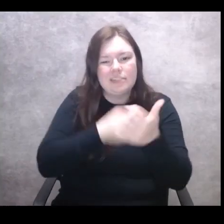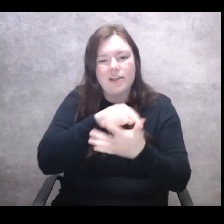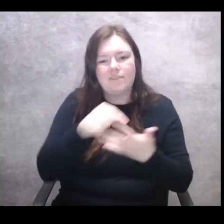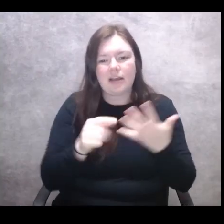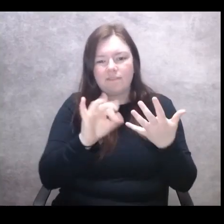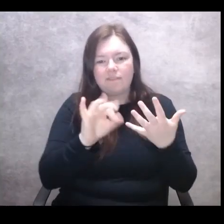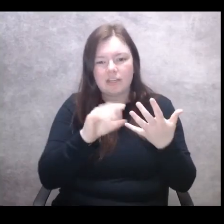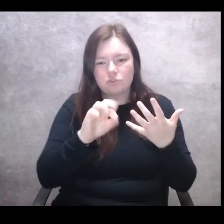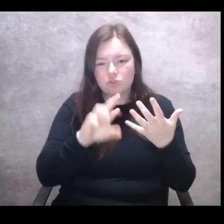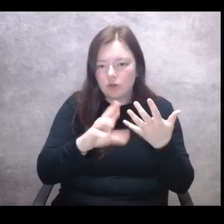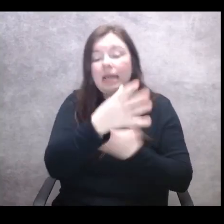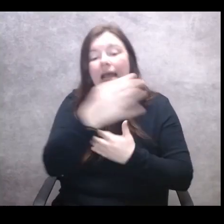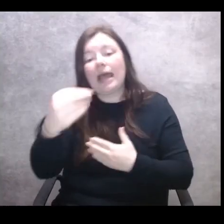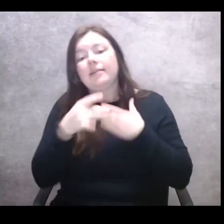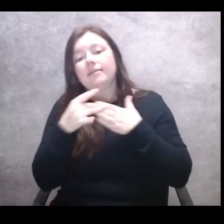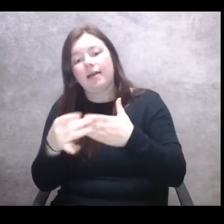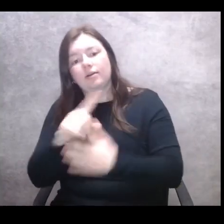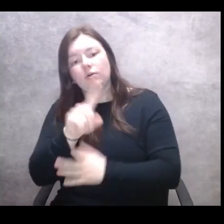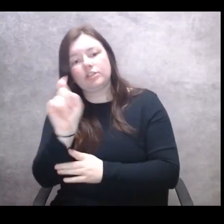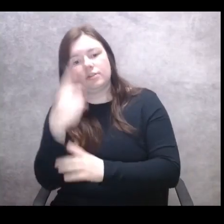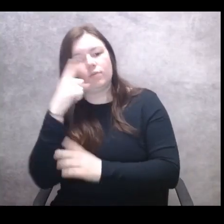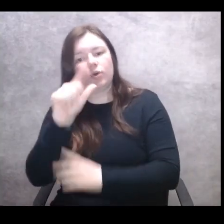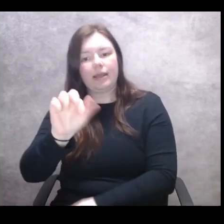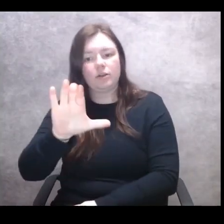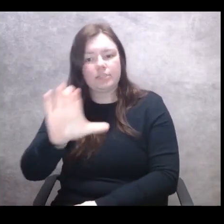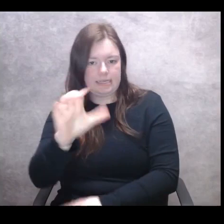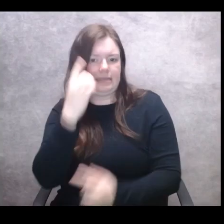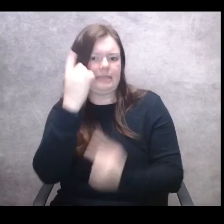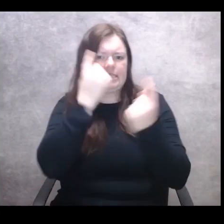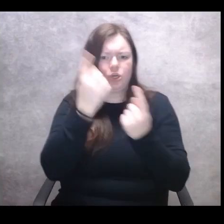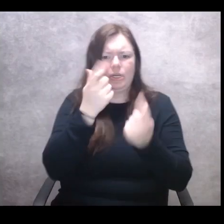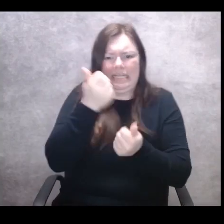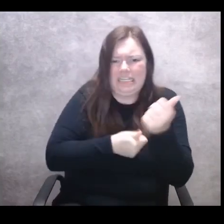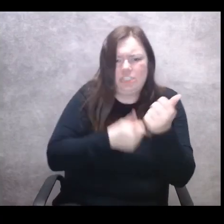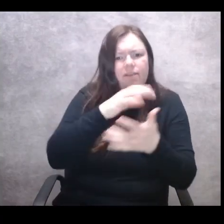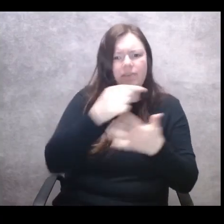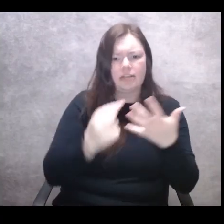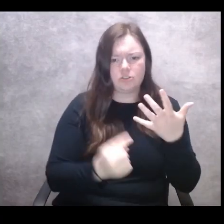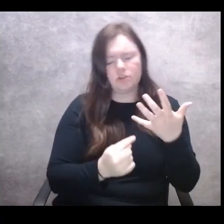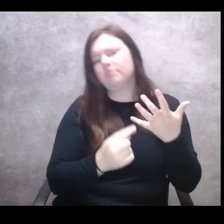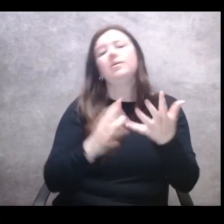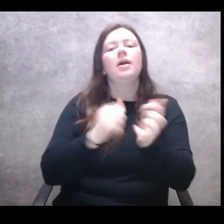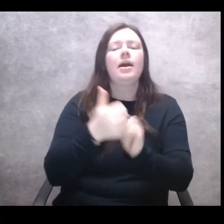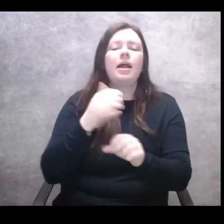factor, along with guiding questions for the ARC in